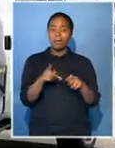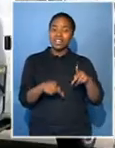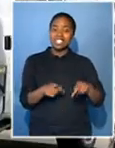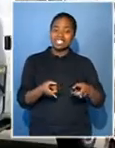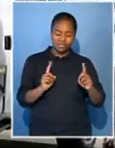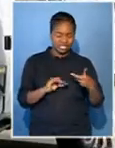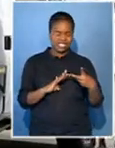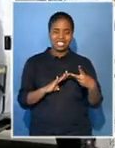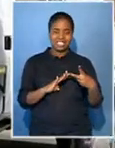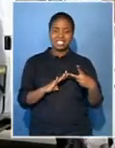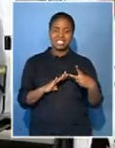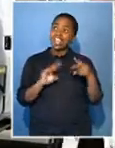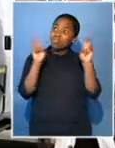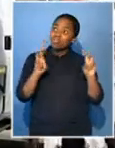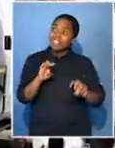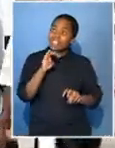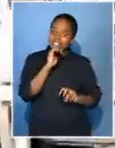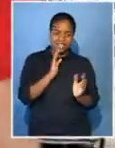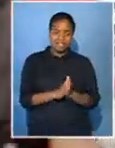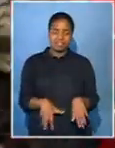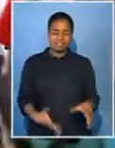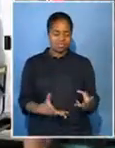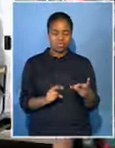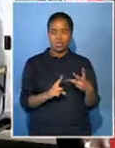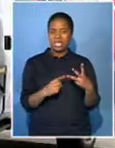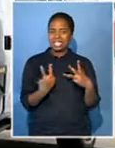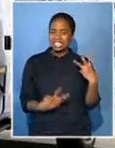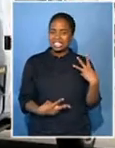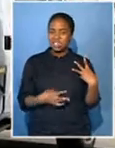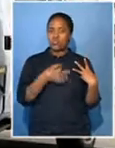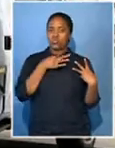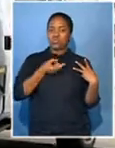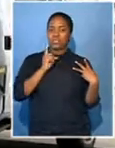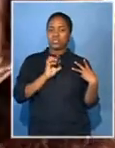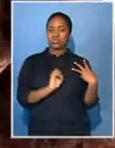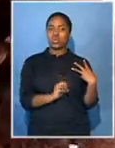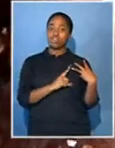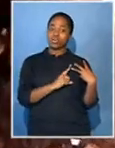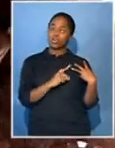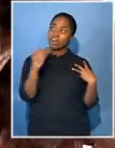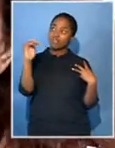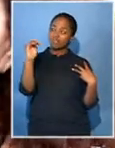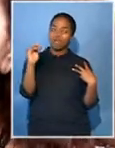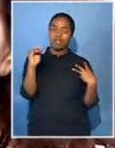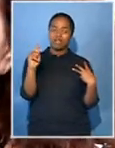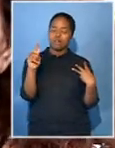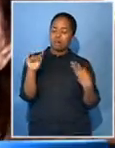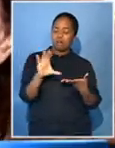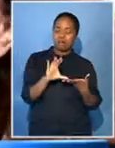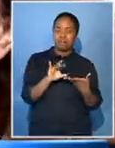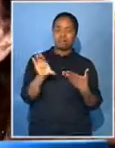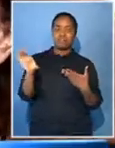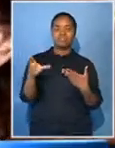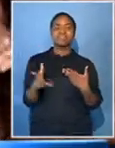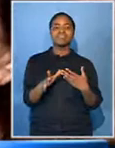and energy. Grant Thornton argues that these risks are pushing investment funds elsewhere. There is a lot of money gushing around in